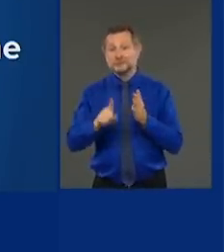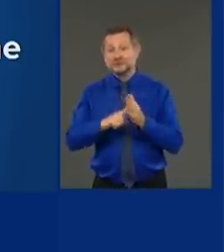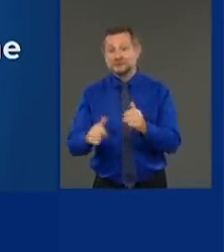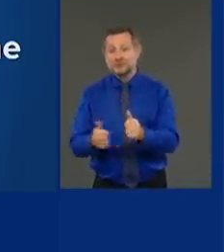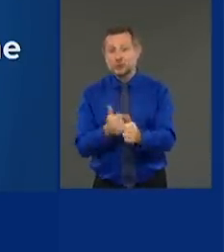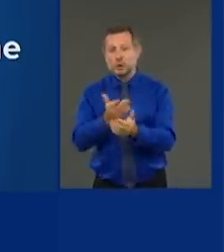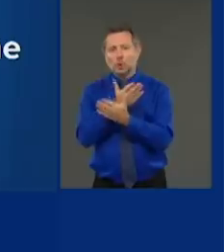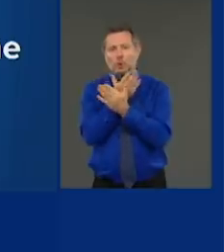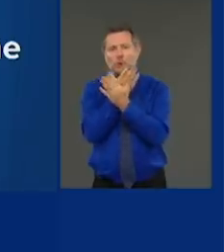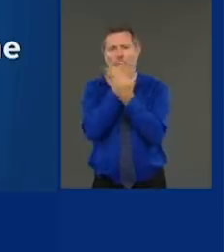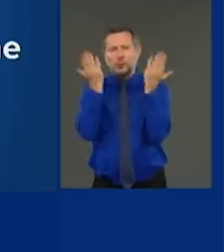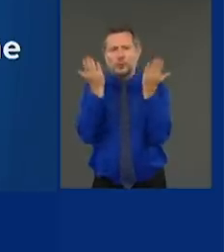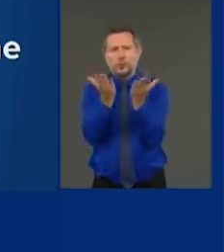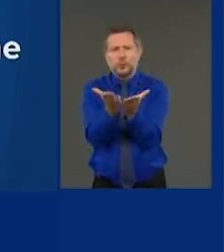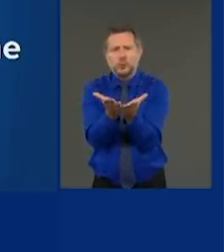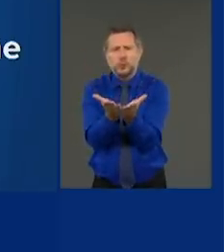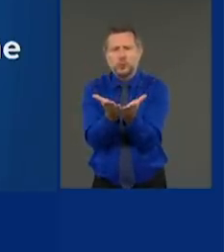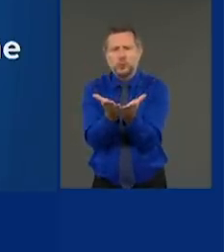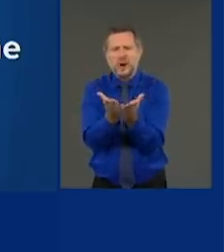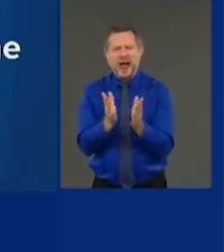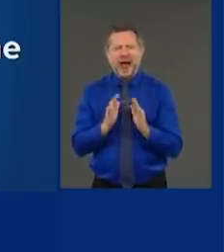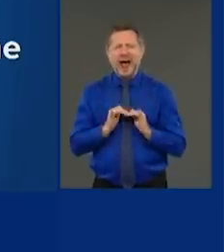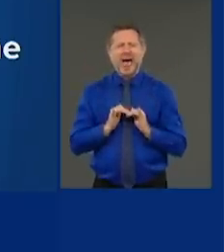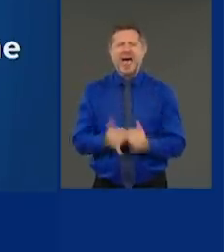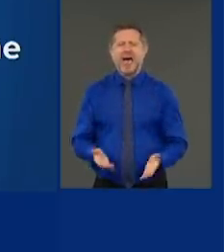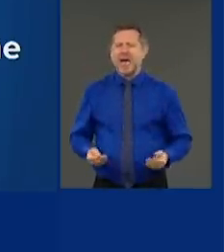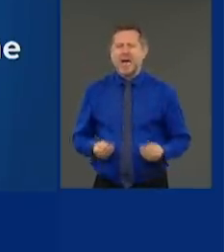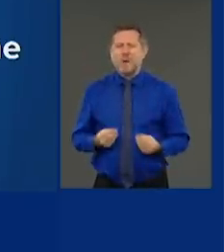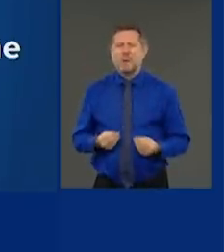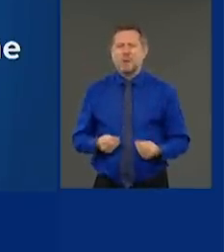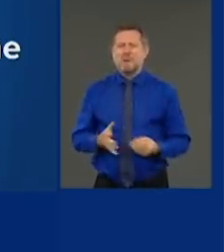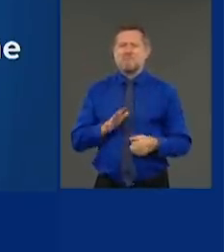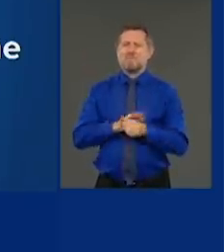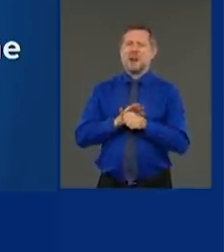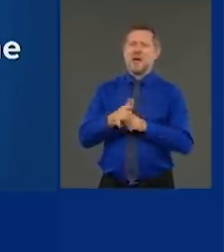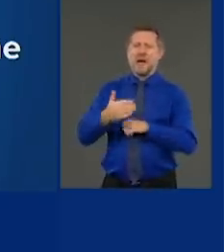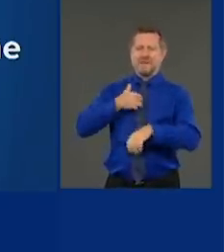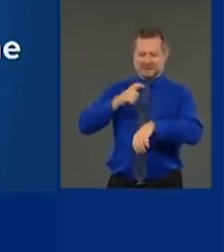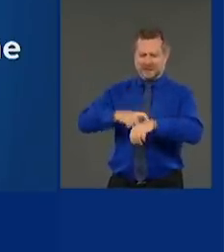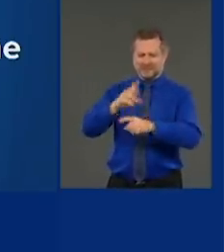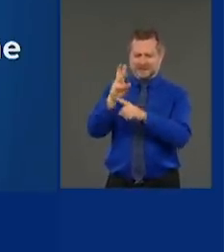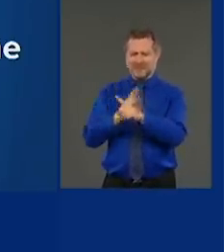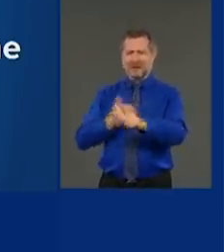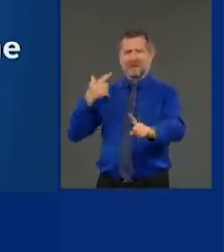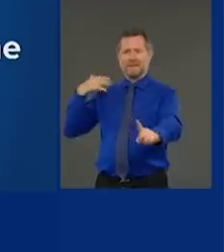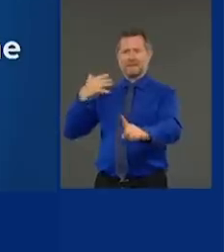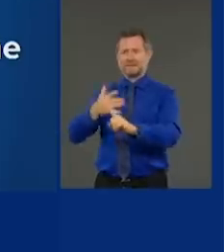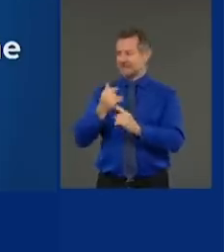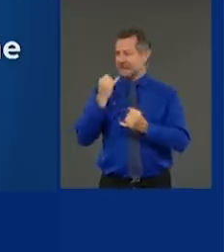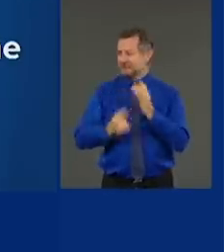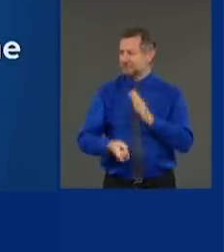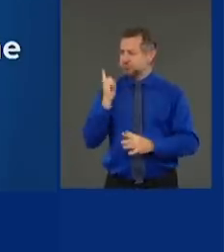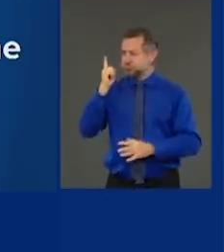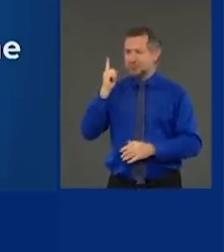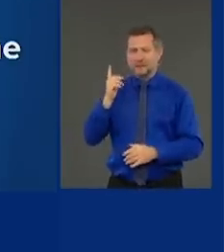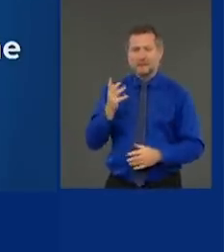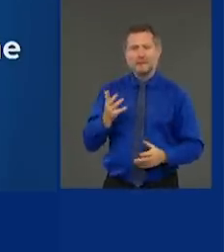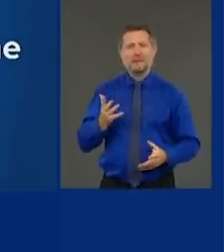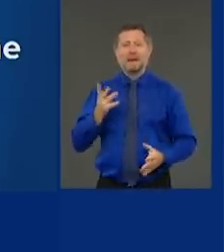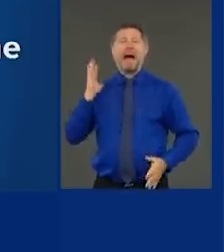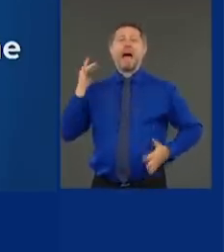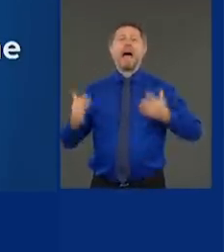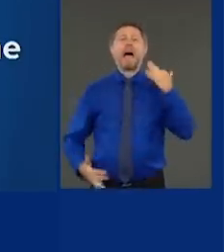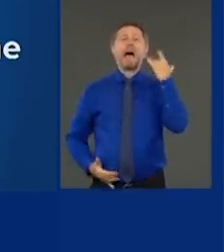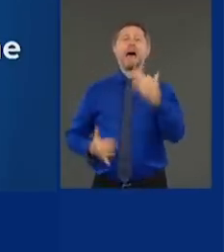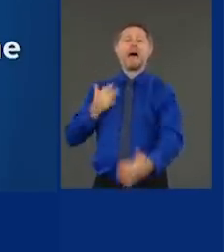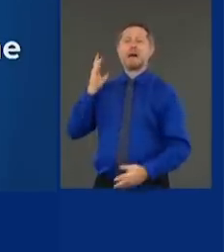it be? You had 6 months. Here in New York, we had 2 weeks. We were ambushed because